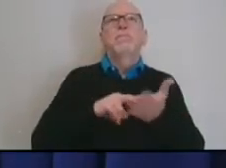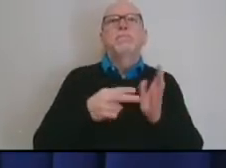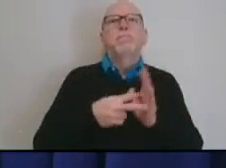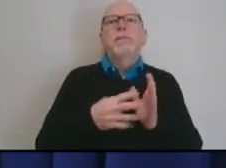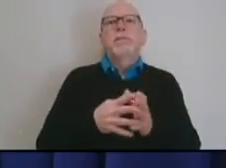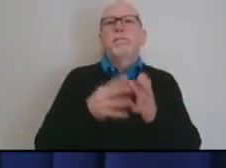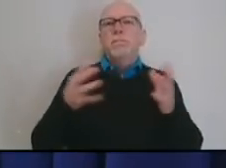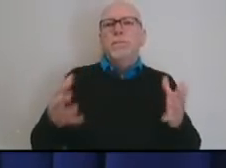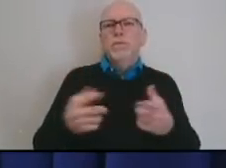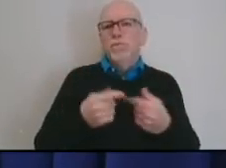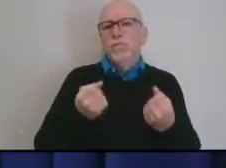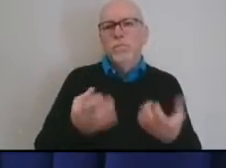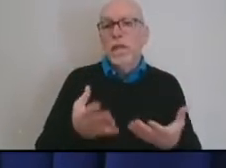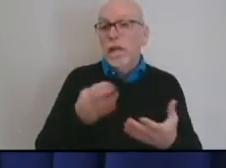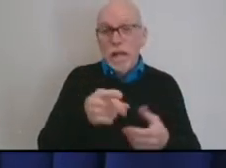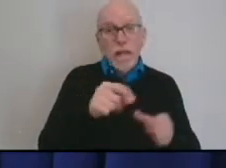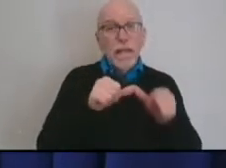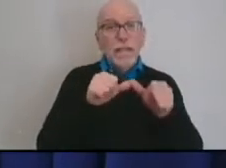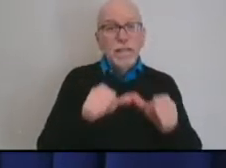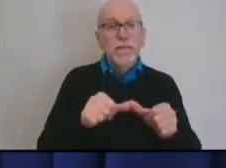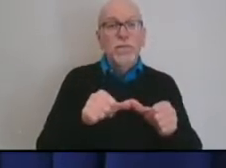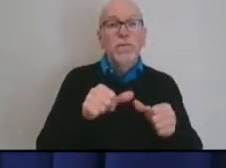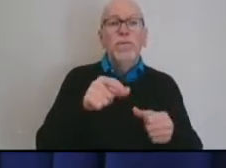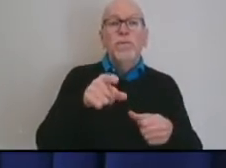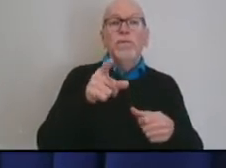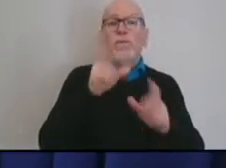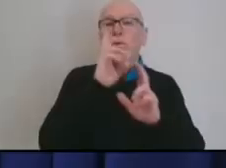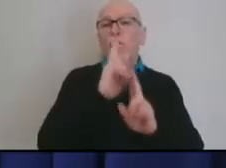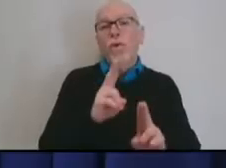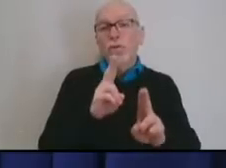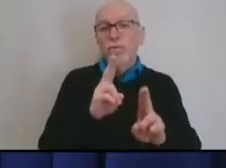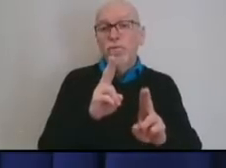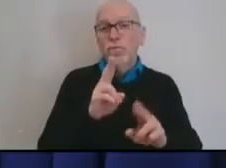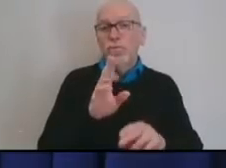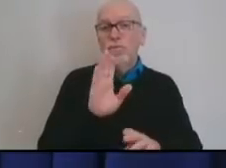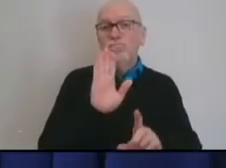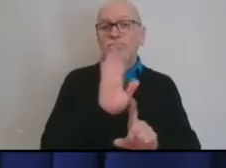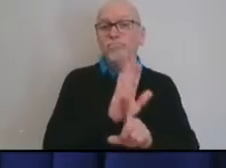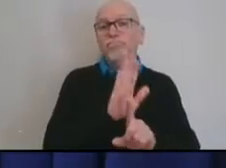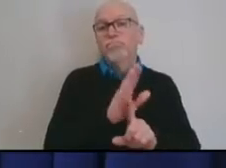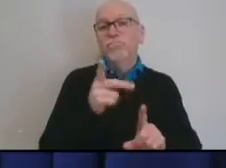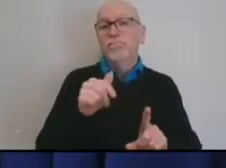many, and to be able to continue to honor his memory.